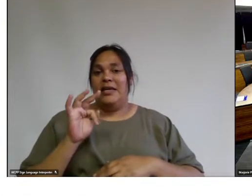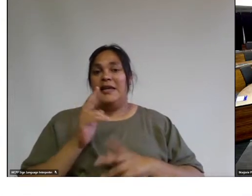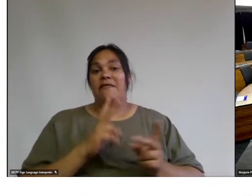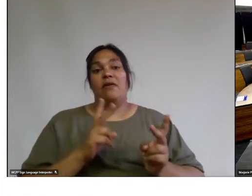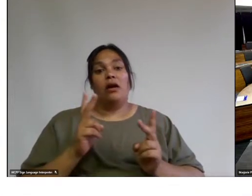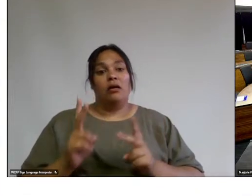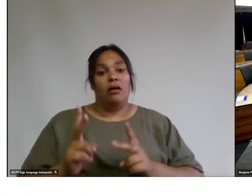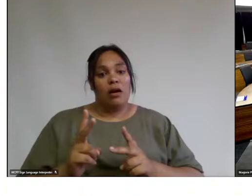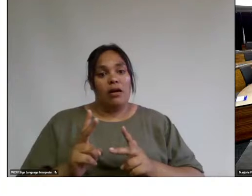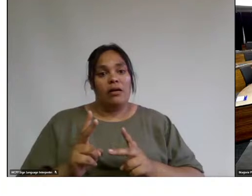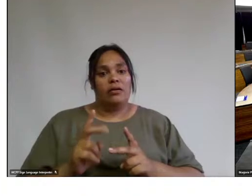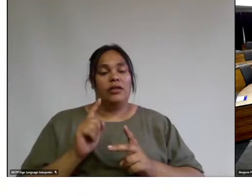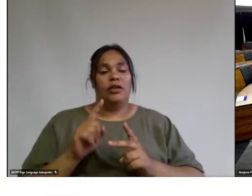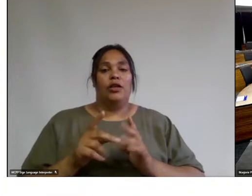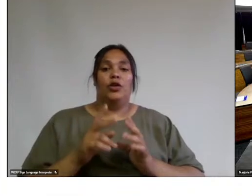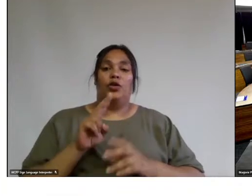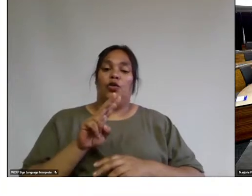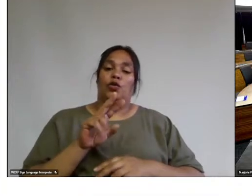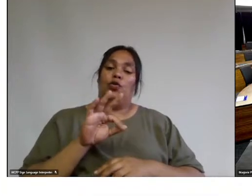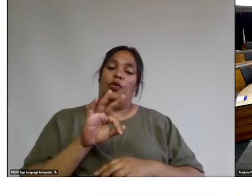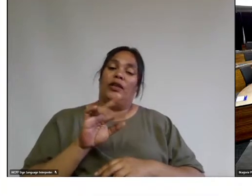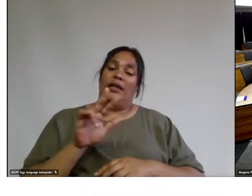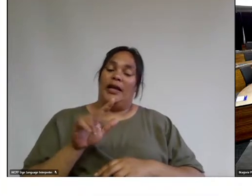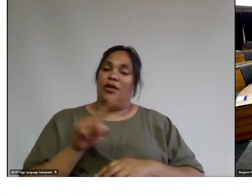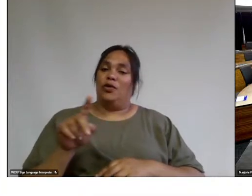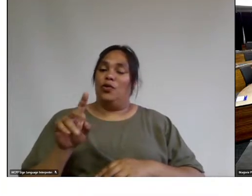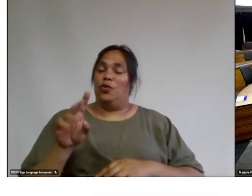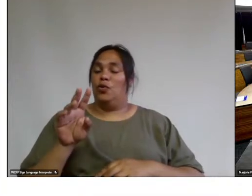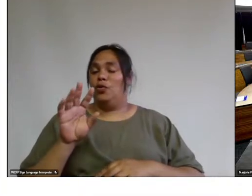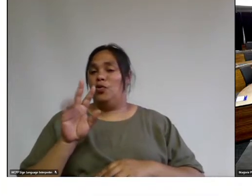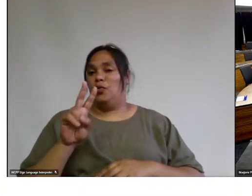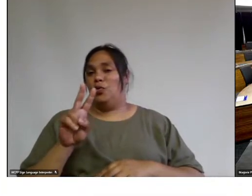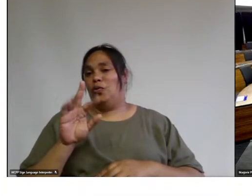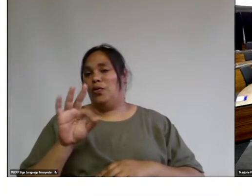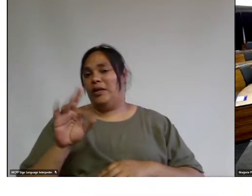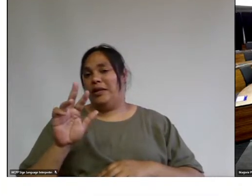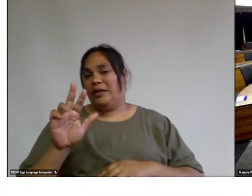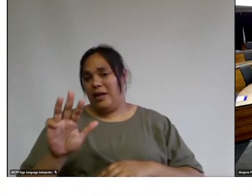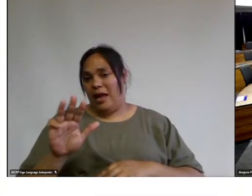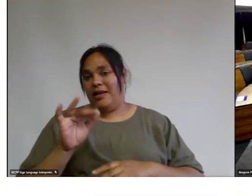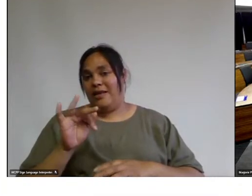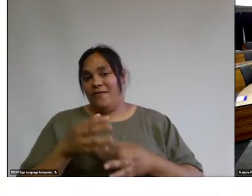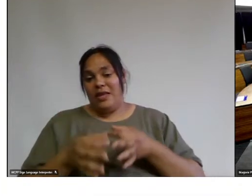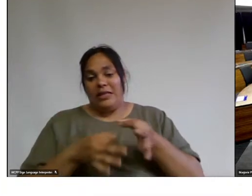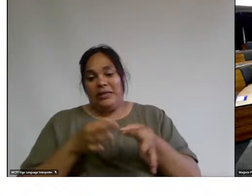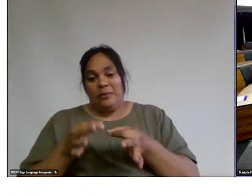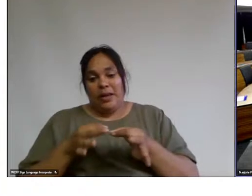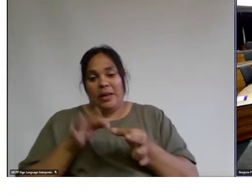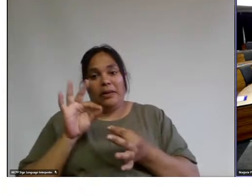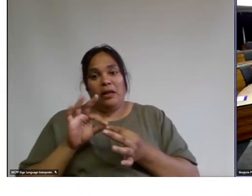again, 238 to 239, if an explanation in particular on these